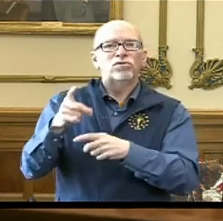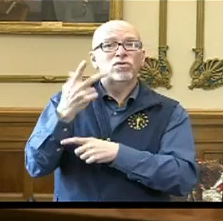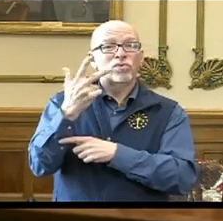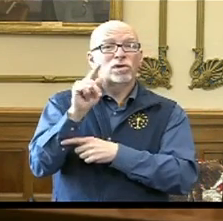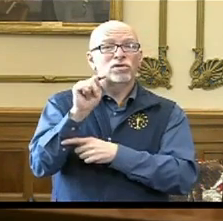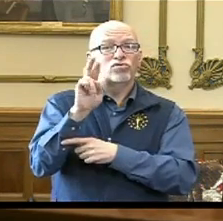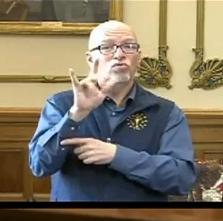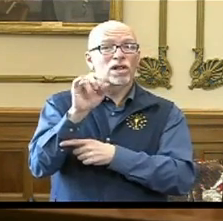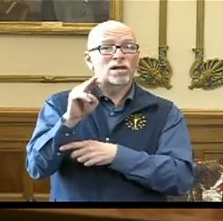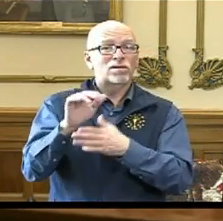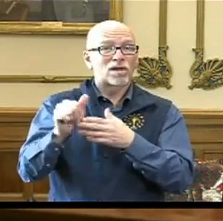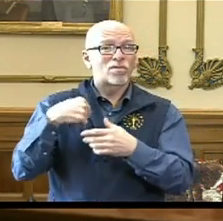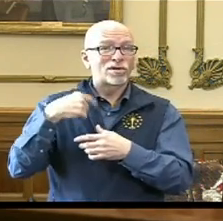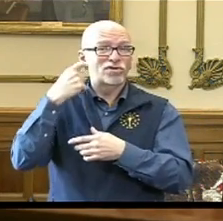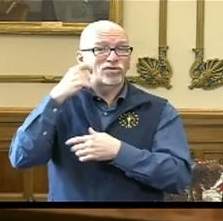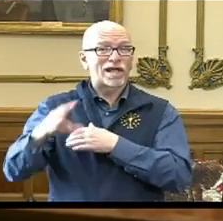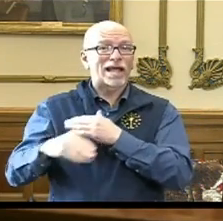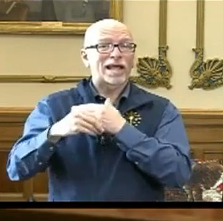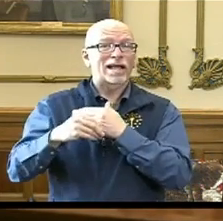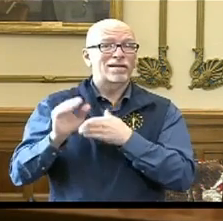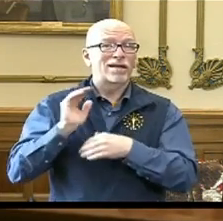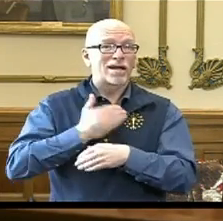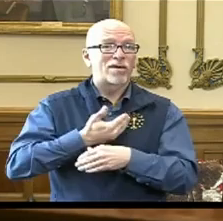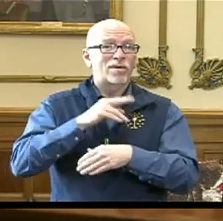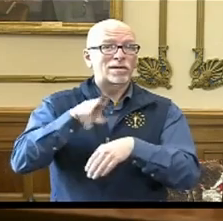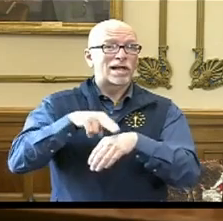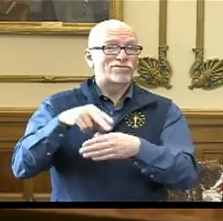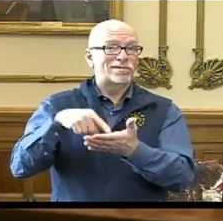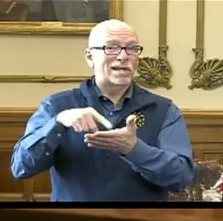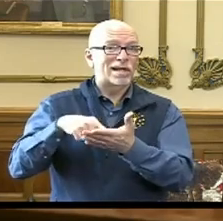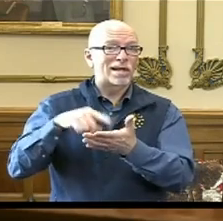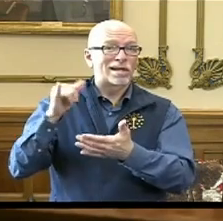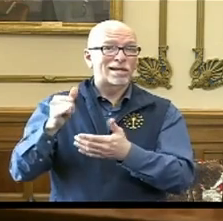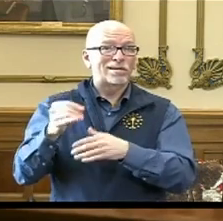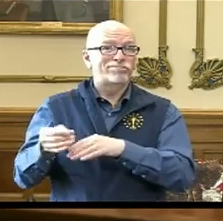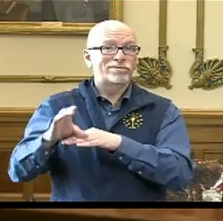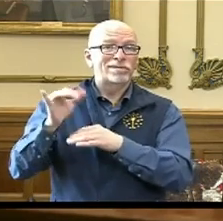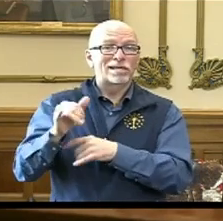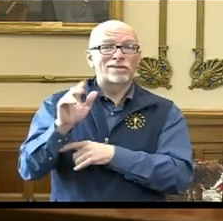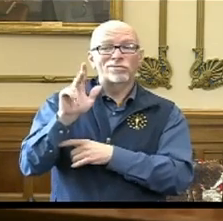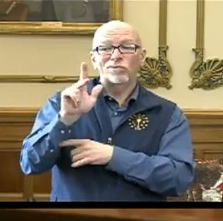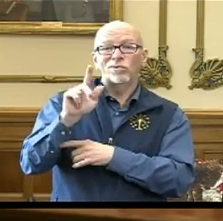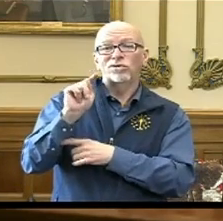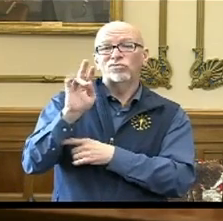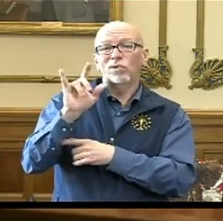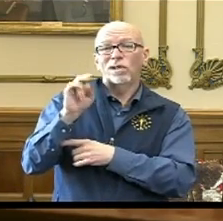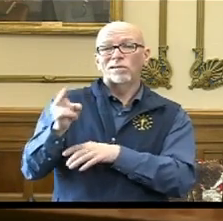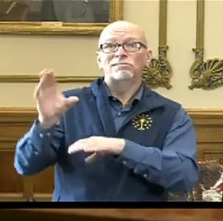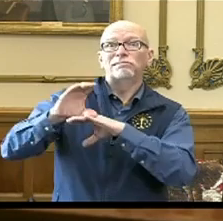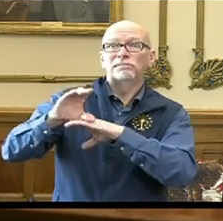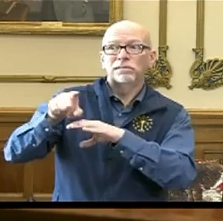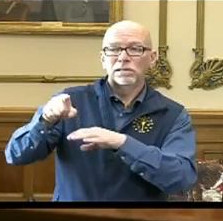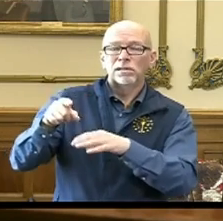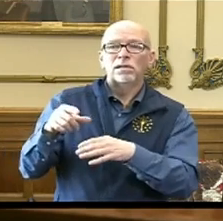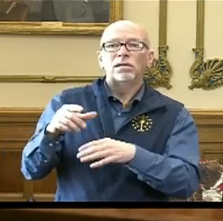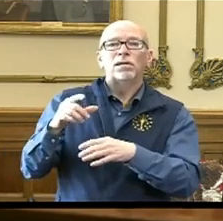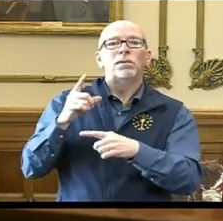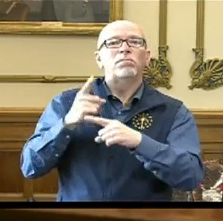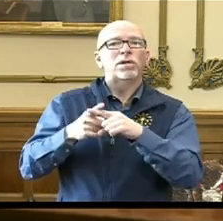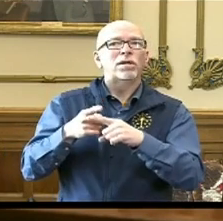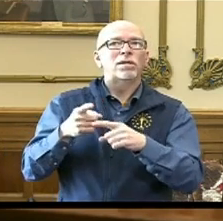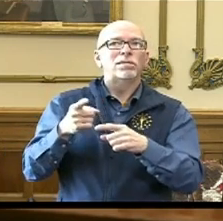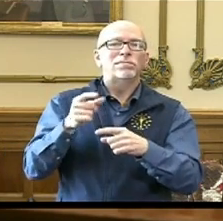just recently added to our national debt of about $23 trillion. And then we've got,